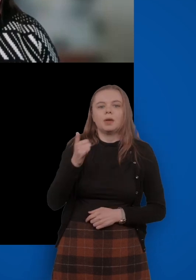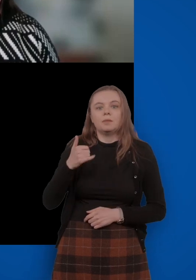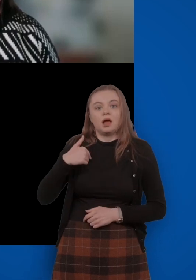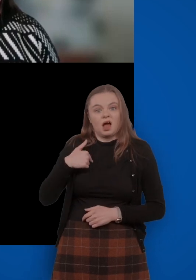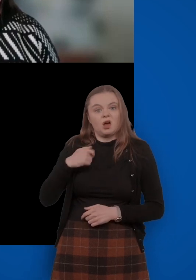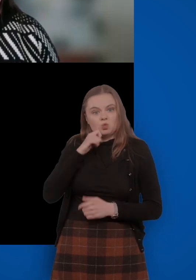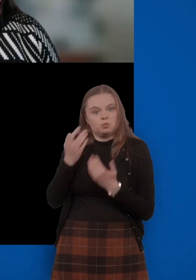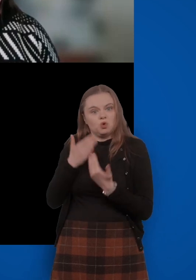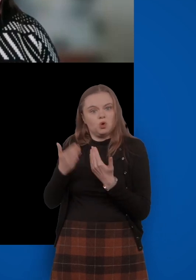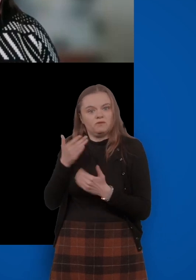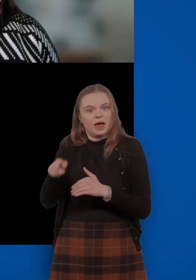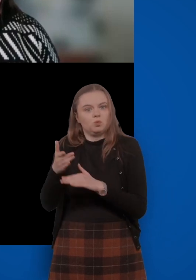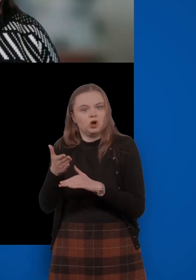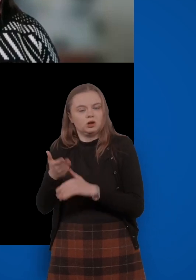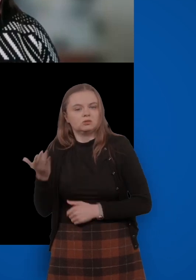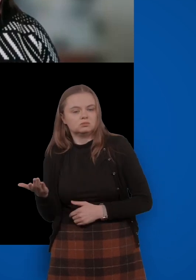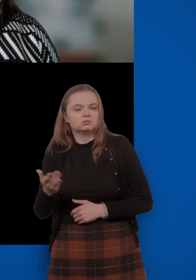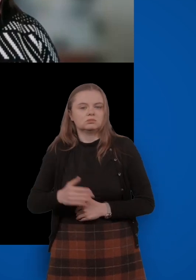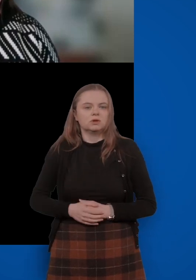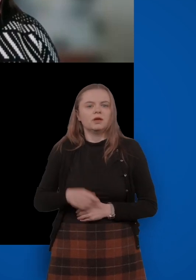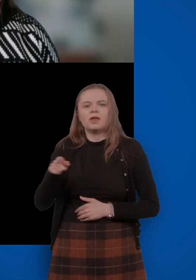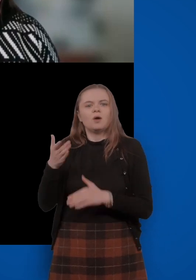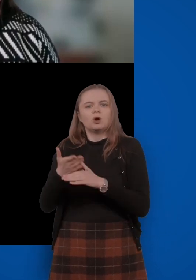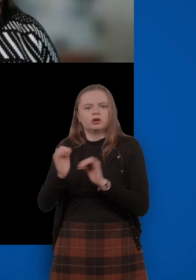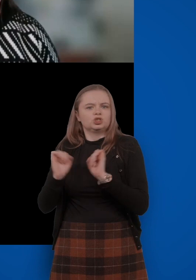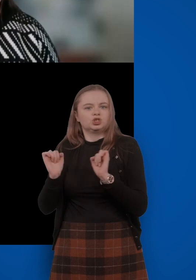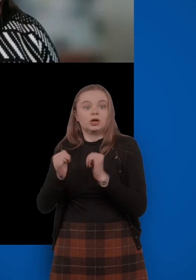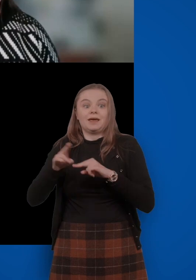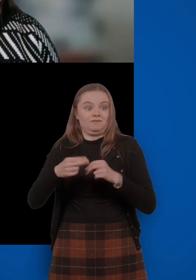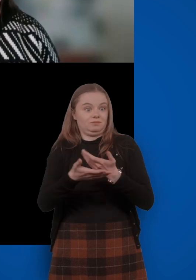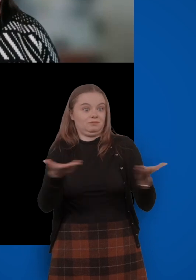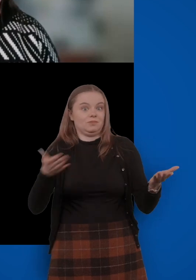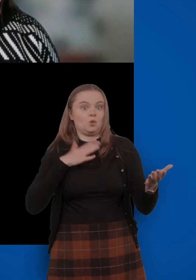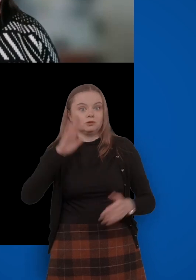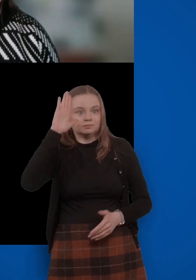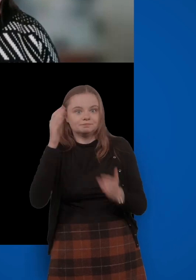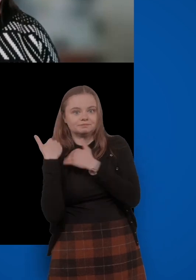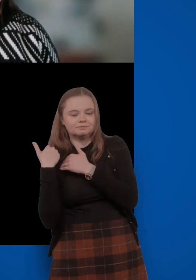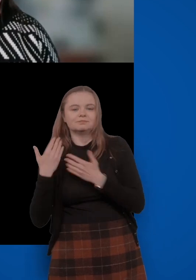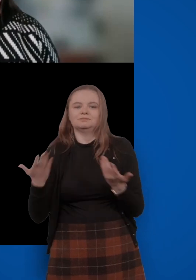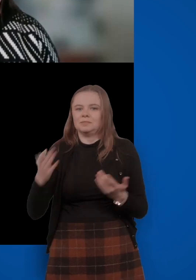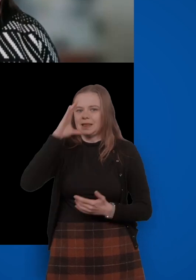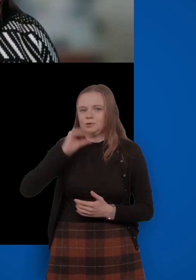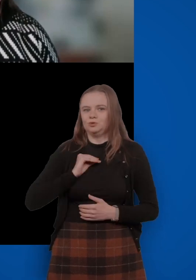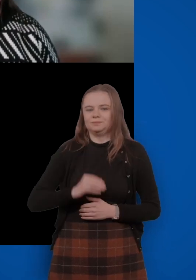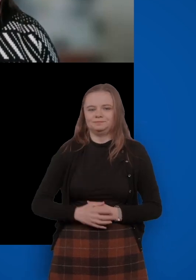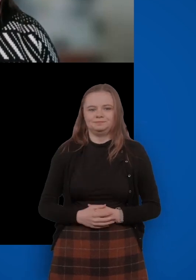that work. So that work remains to be done. If anyone wants to something to look forward to, come and let me know.